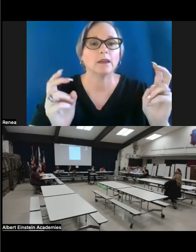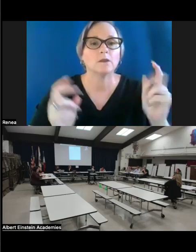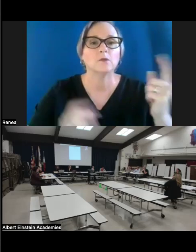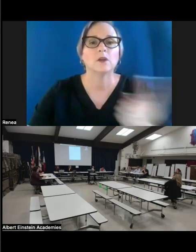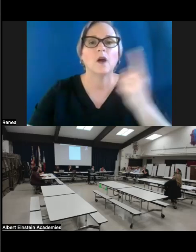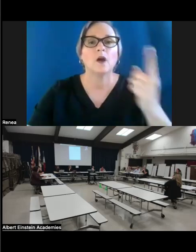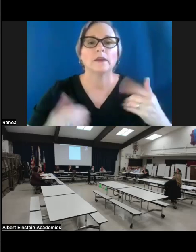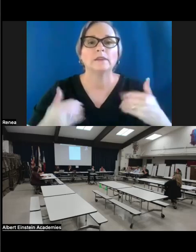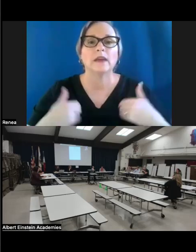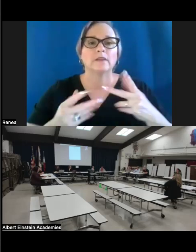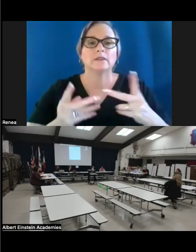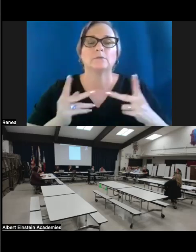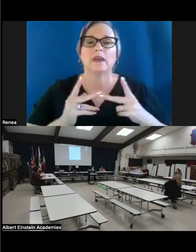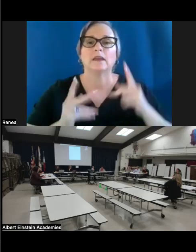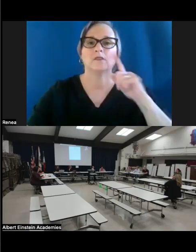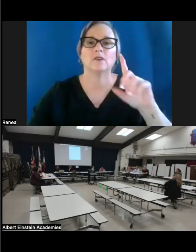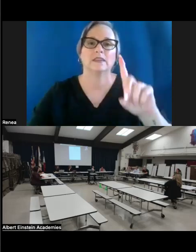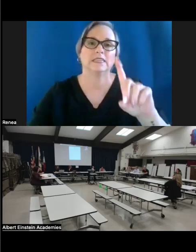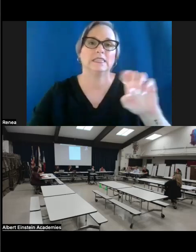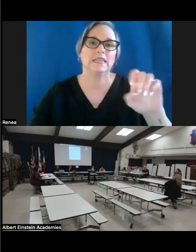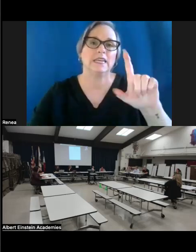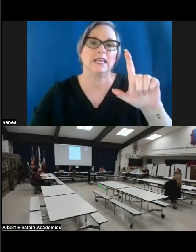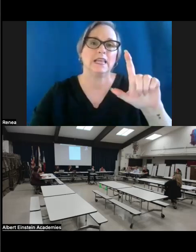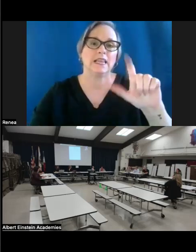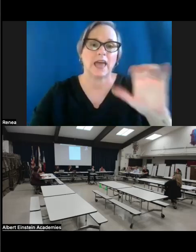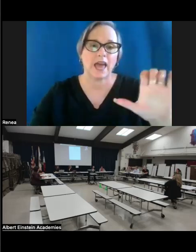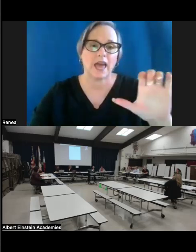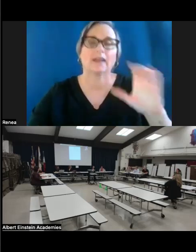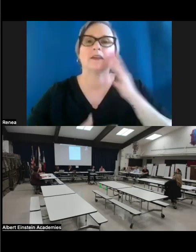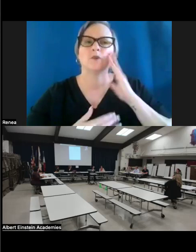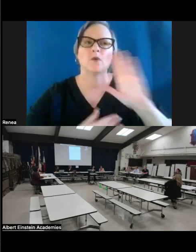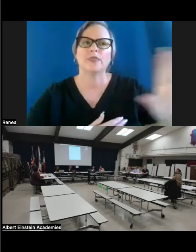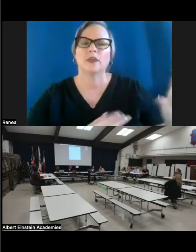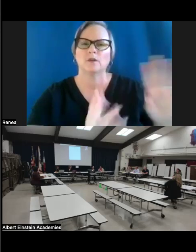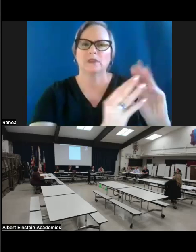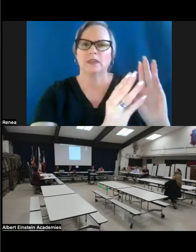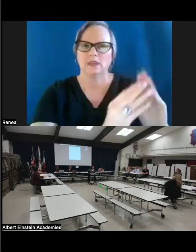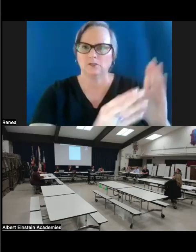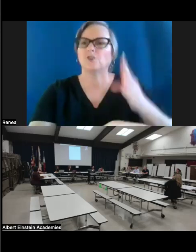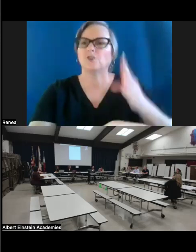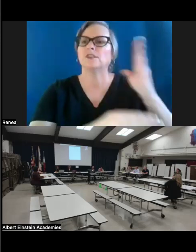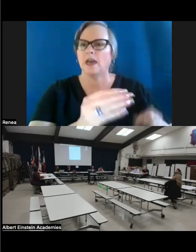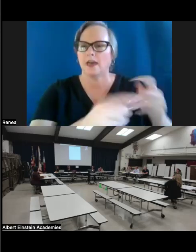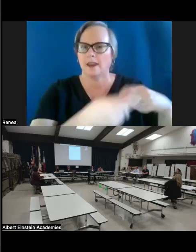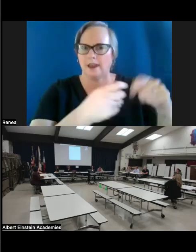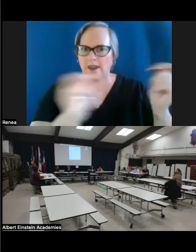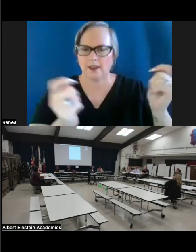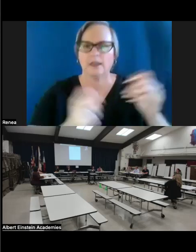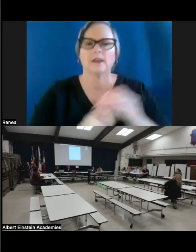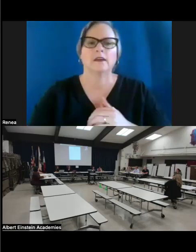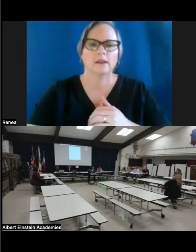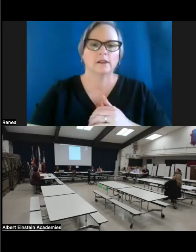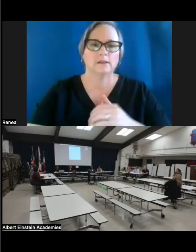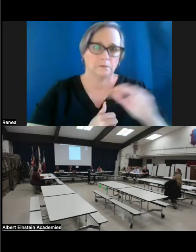that their meetings are done and concluded. So Michelle, do you want to speak